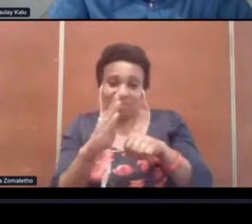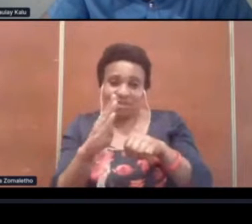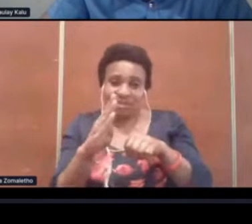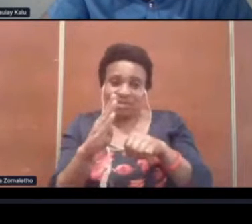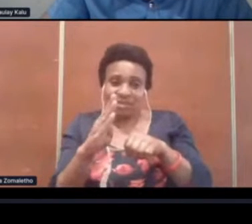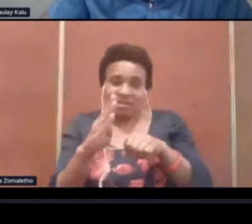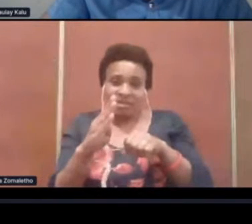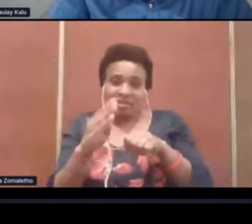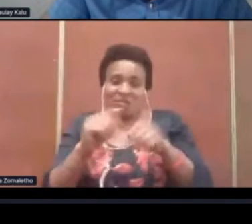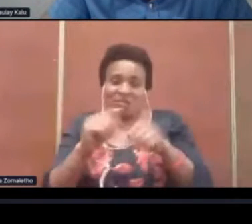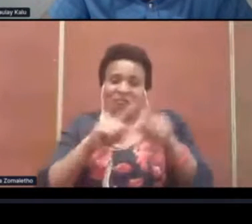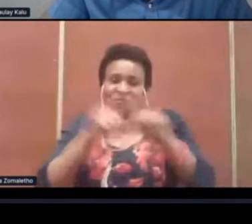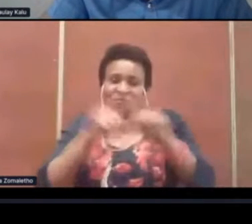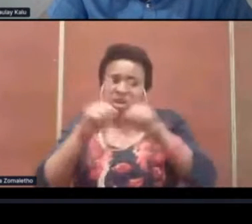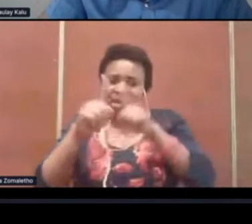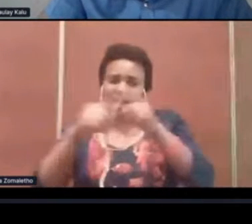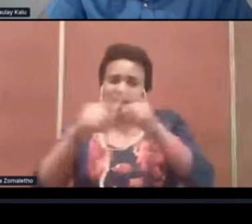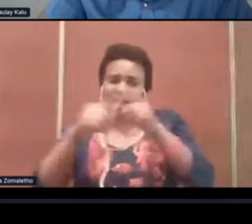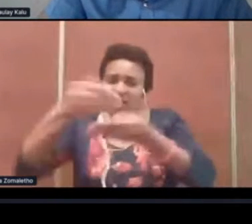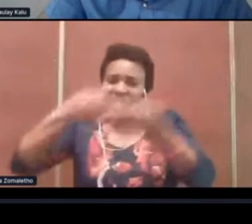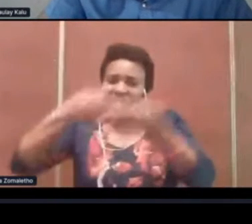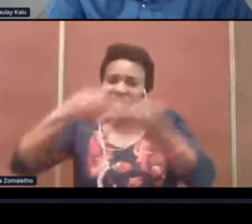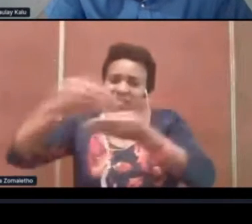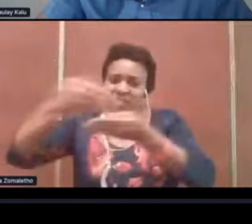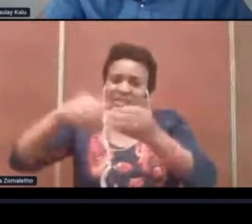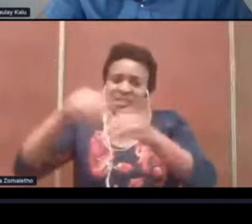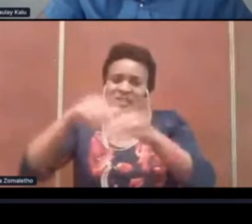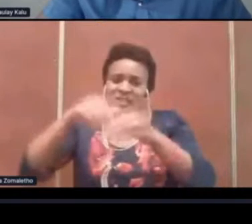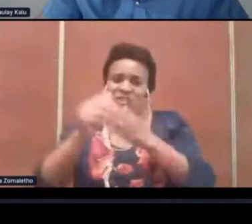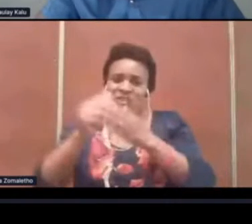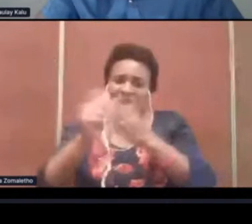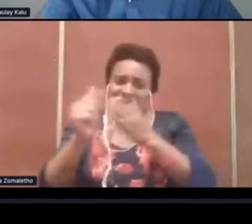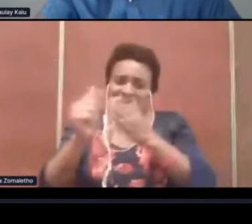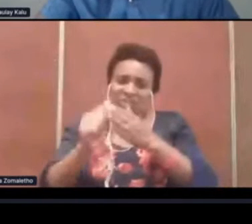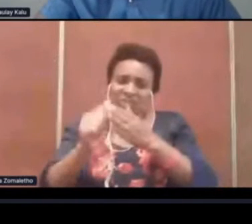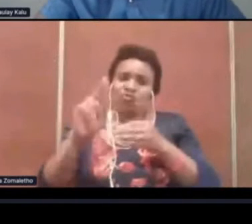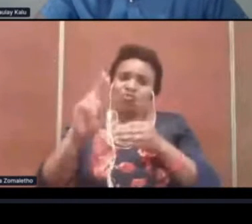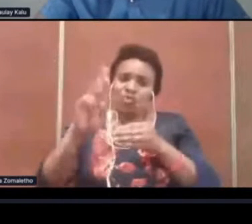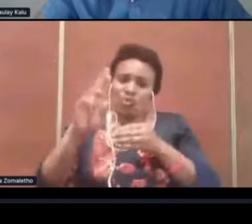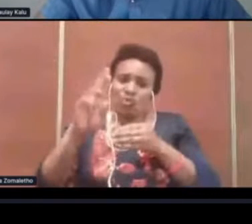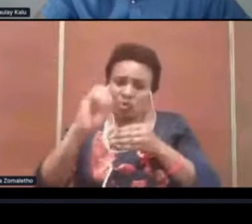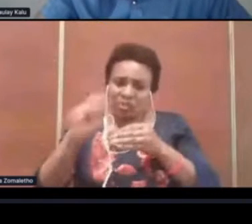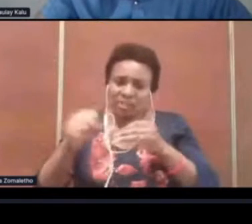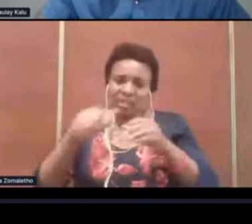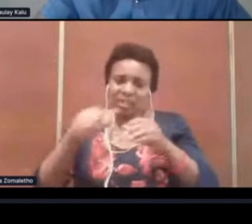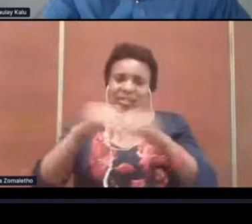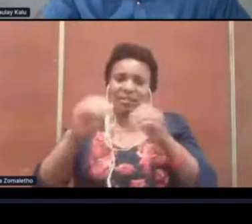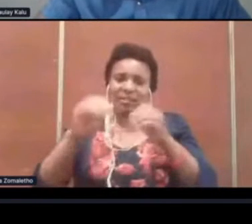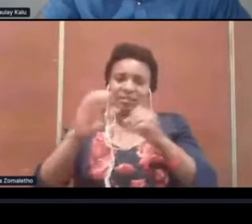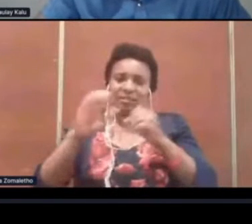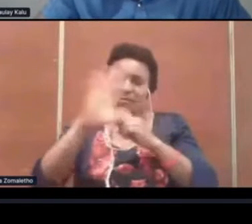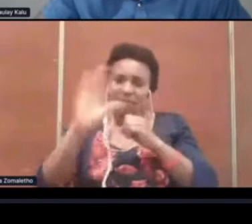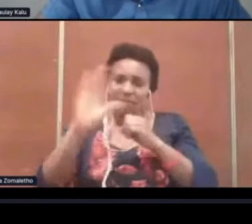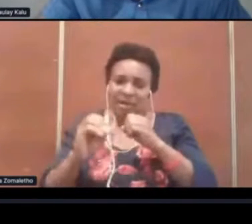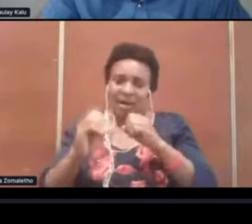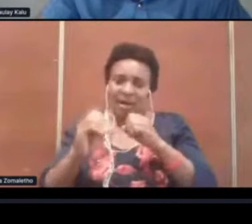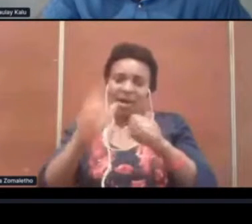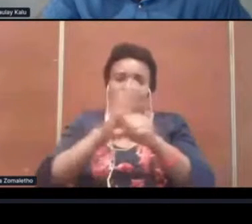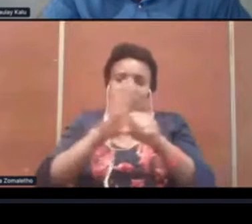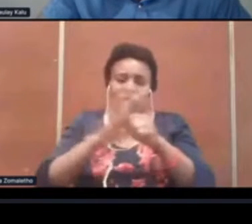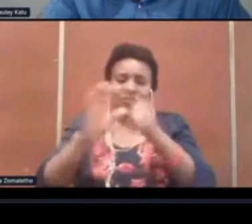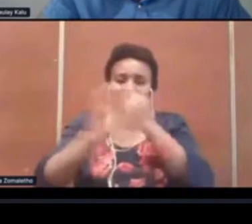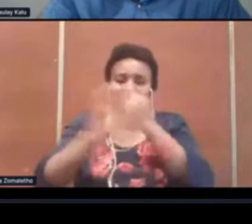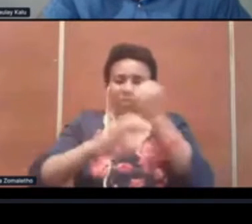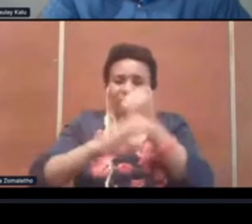foreign exchange, which means you could send dollars, pounds, euros into the continent. But now that a lot of countries are